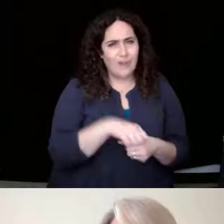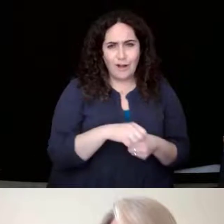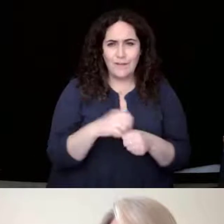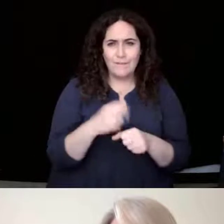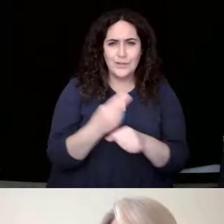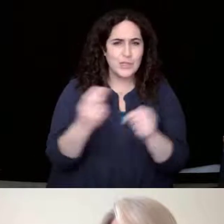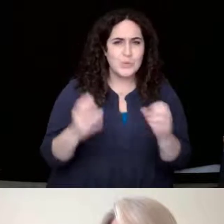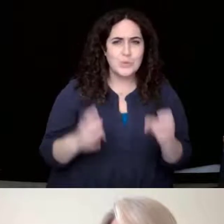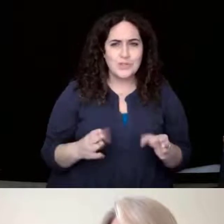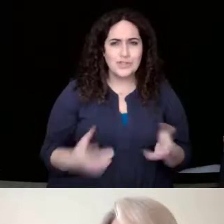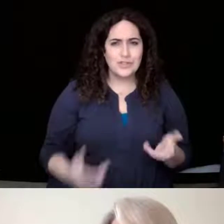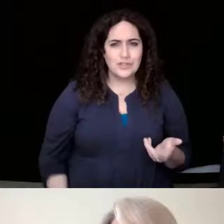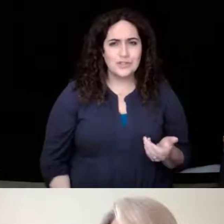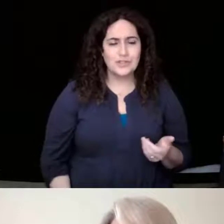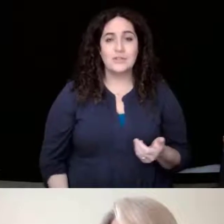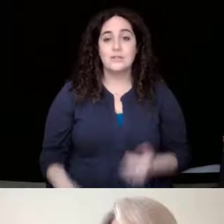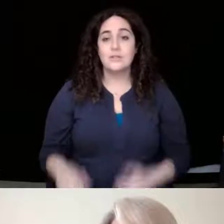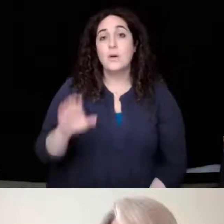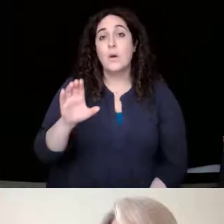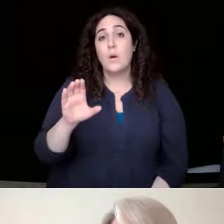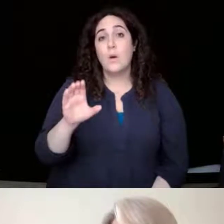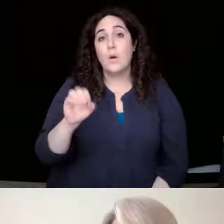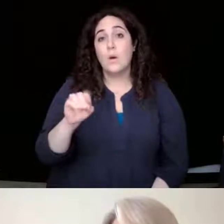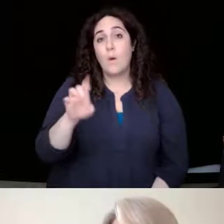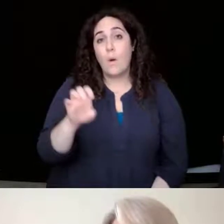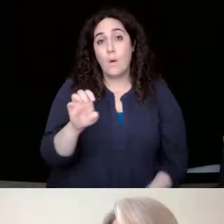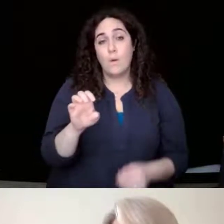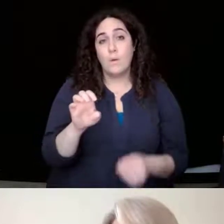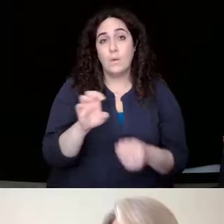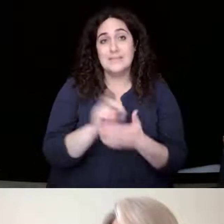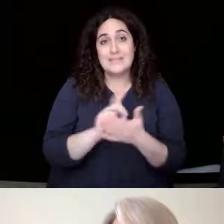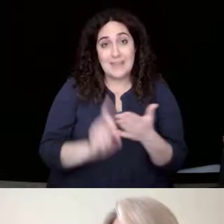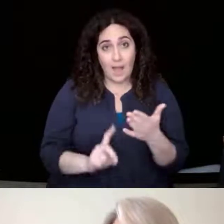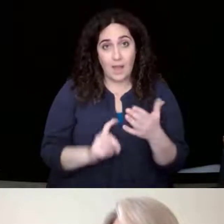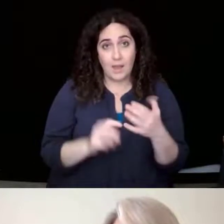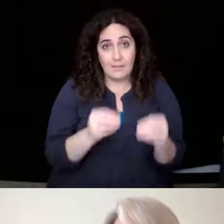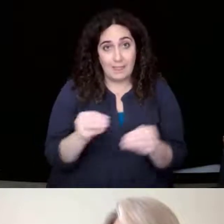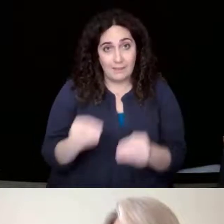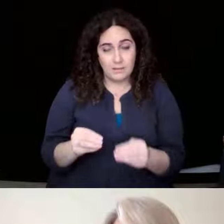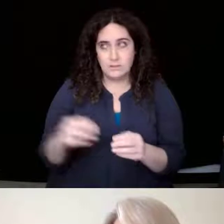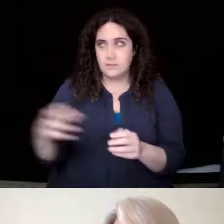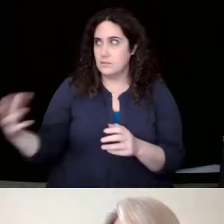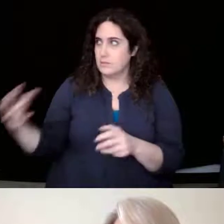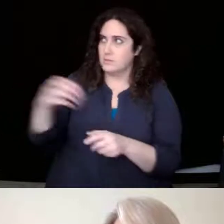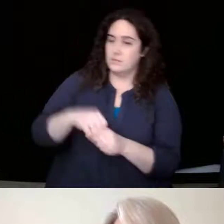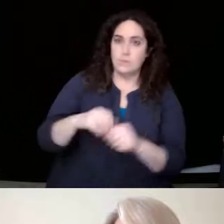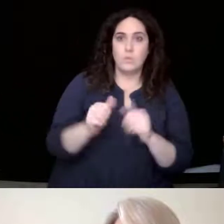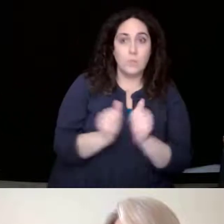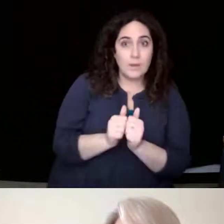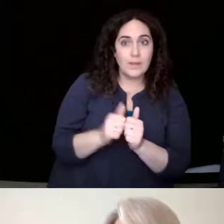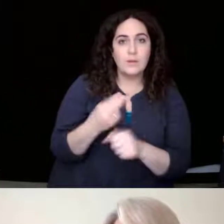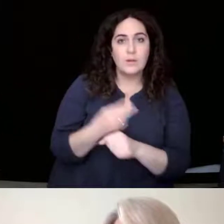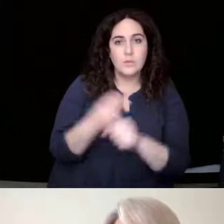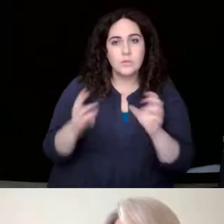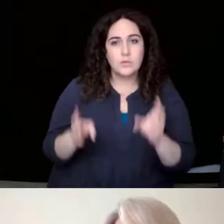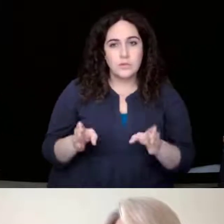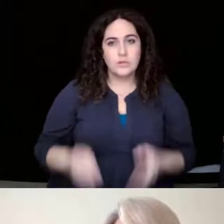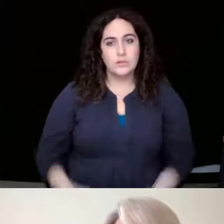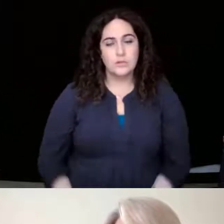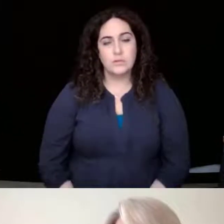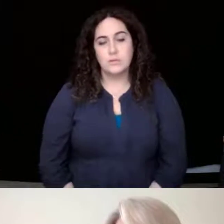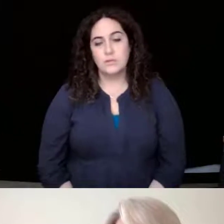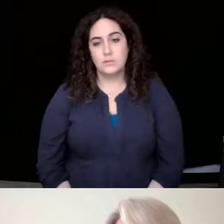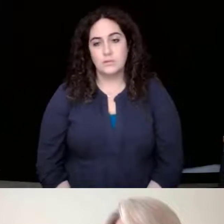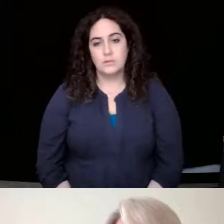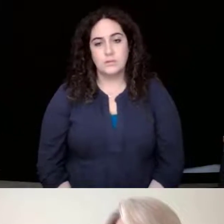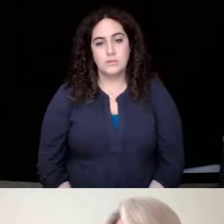really employ co-design methods. And so I feel like it's really beneficial to bring people in,